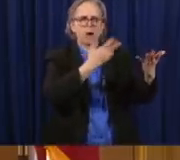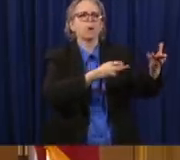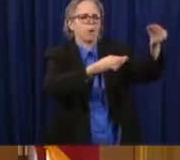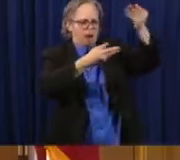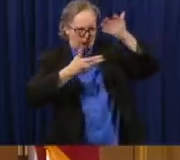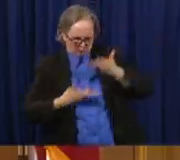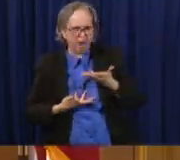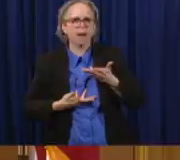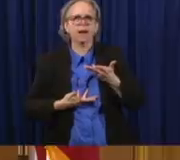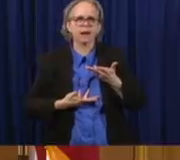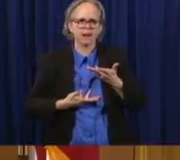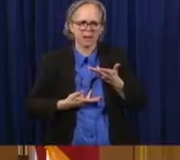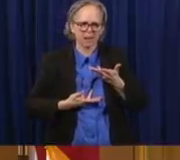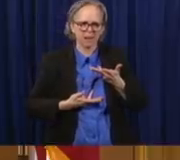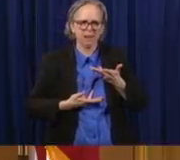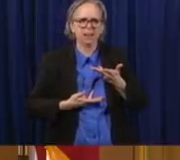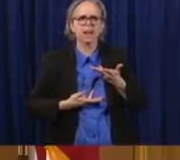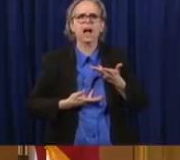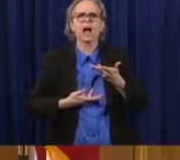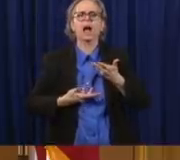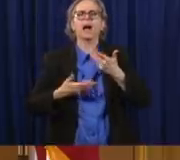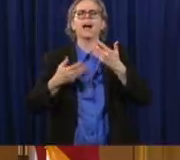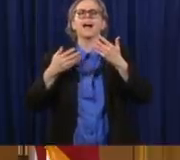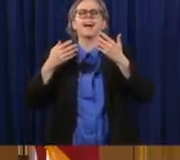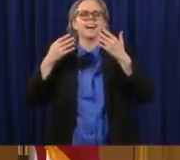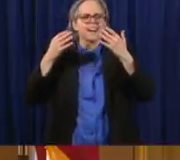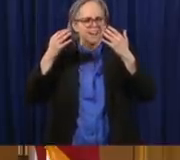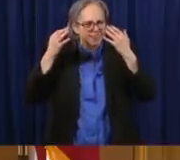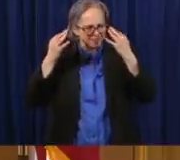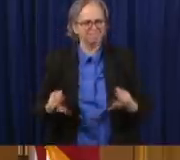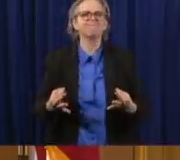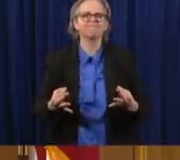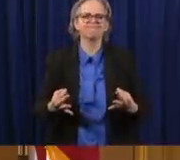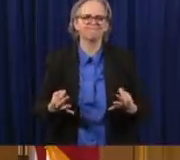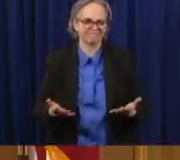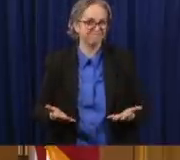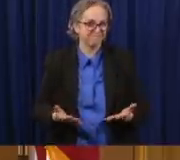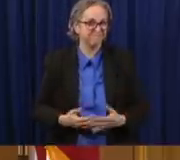that will help us deal with this. So we should not rule that out and say that,